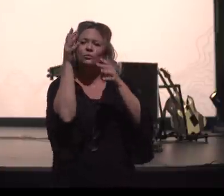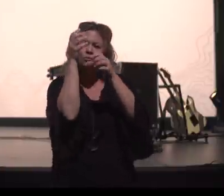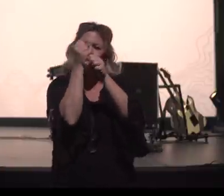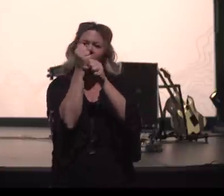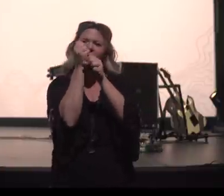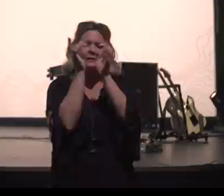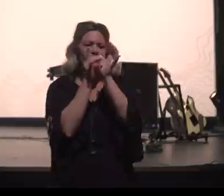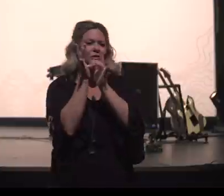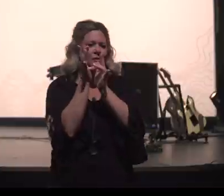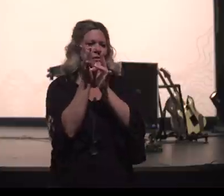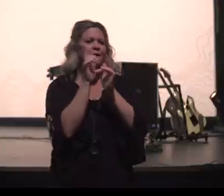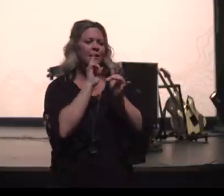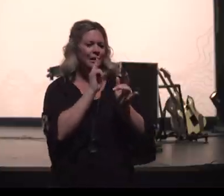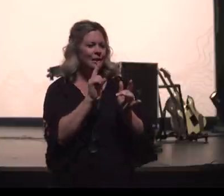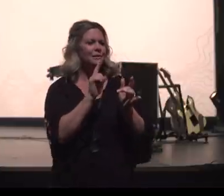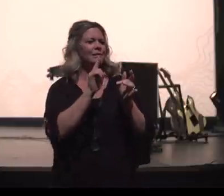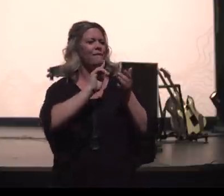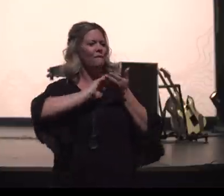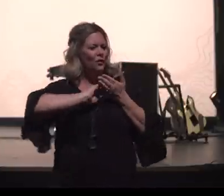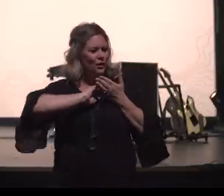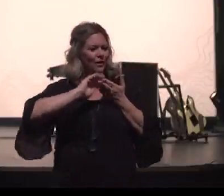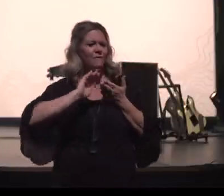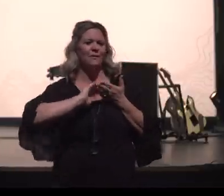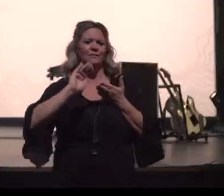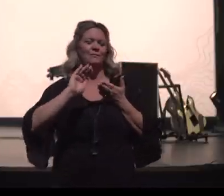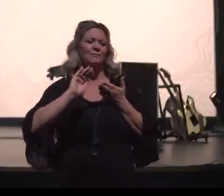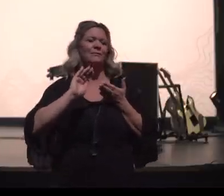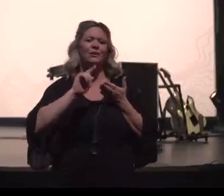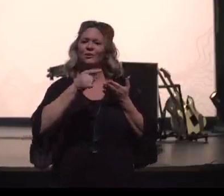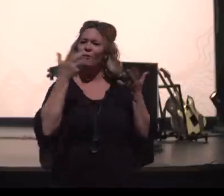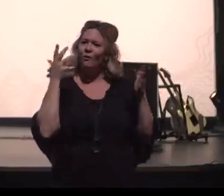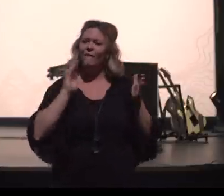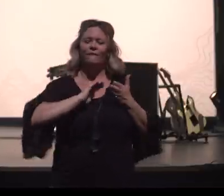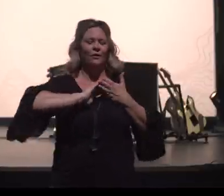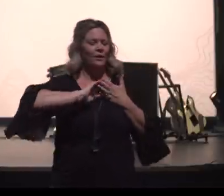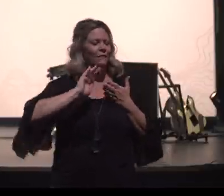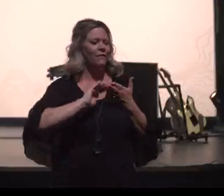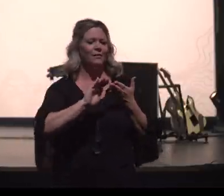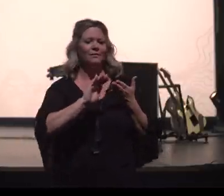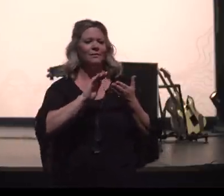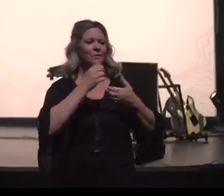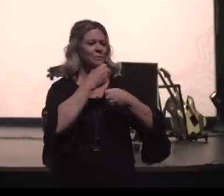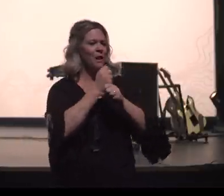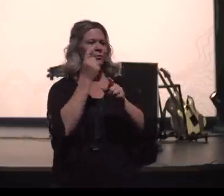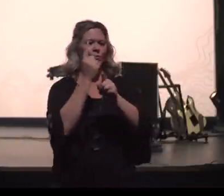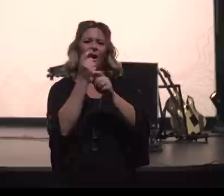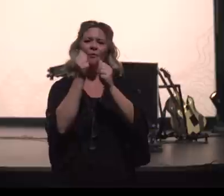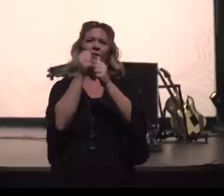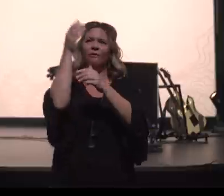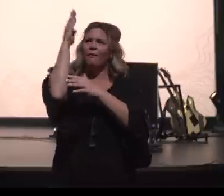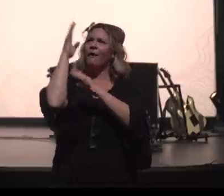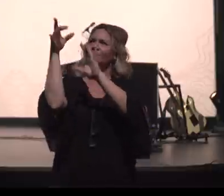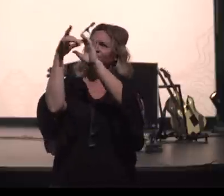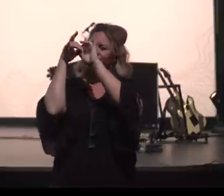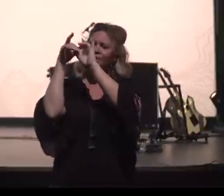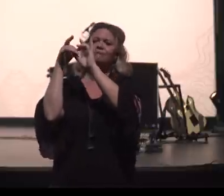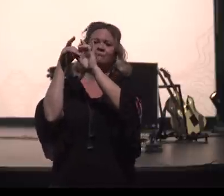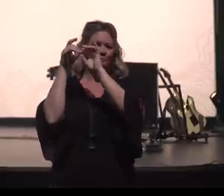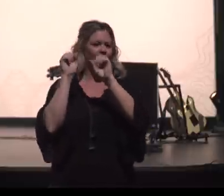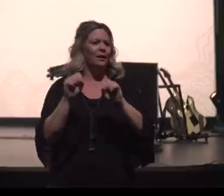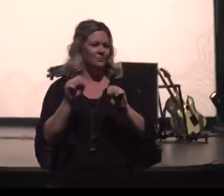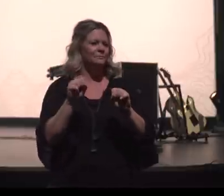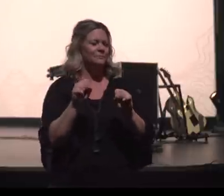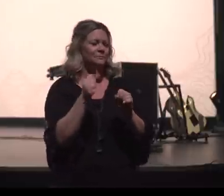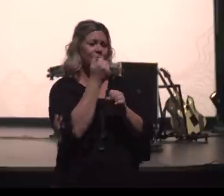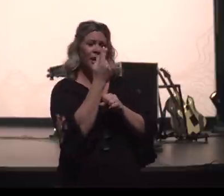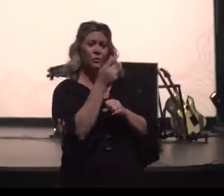Jesus, is acquitted. That's the word forgiveness. You're forgiven. That's the way you're made right with God, the only way. So anyone who